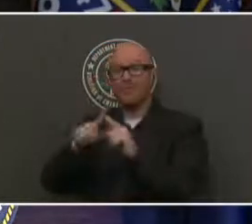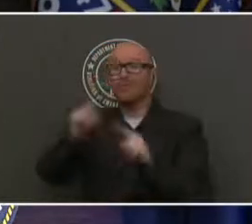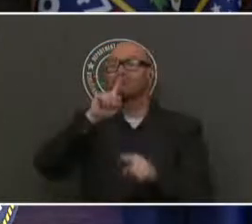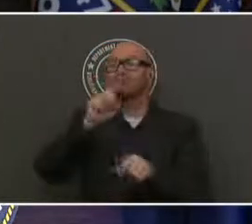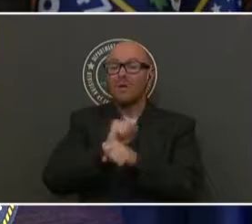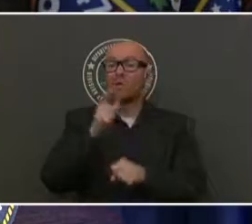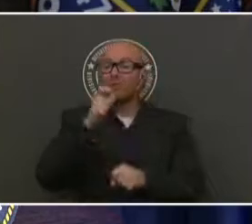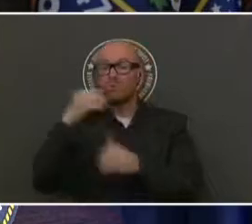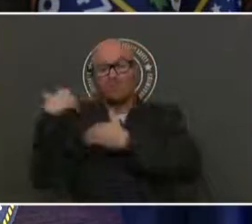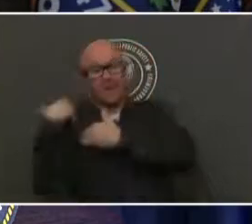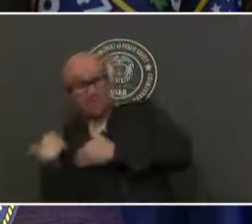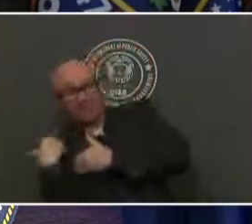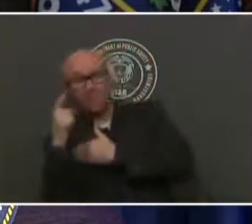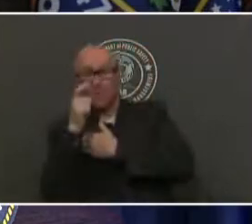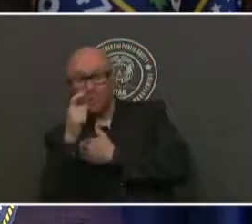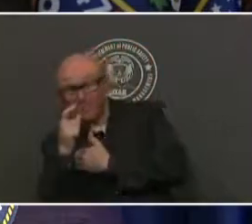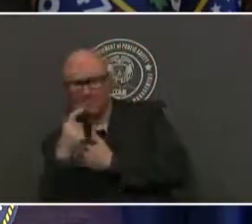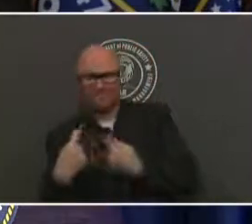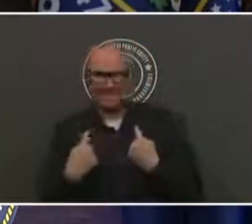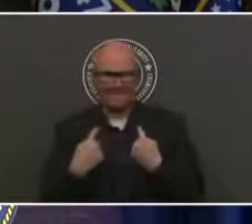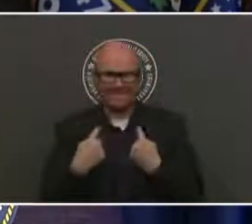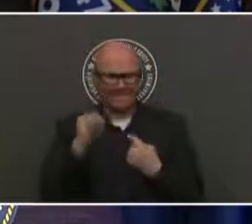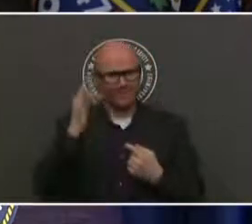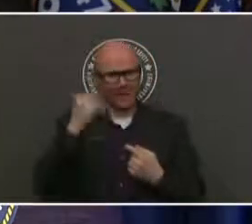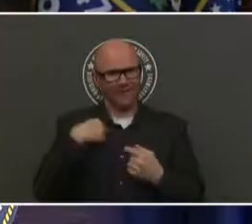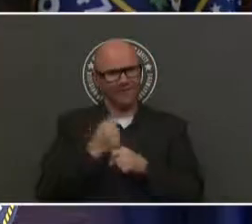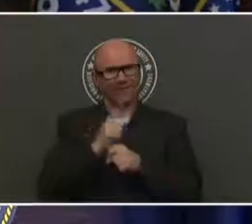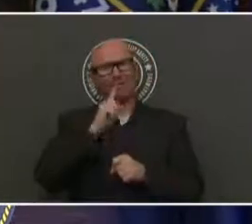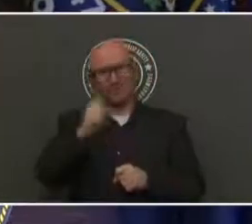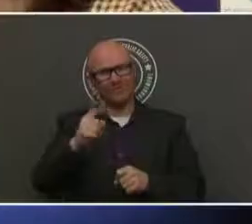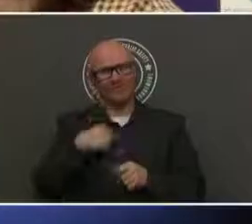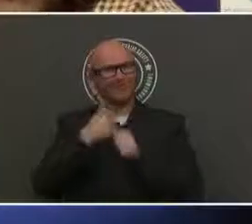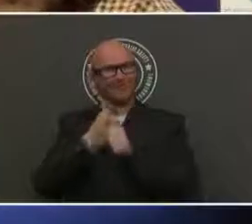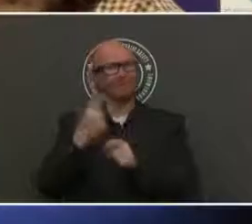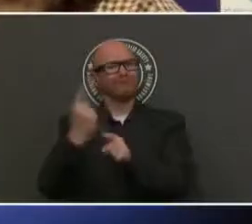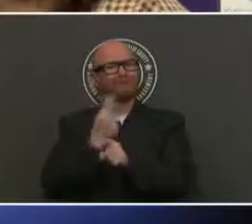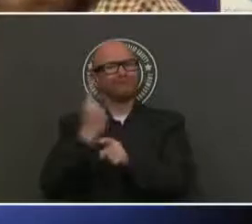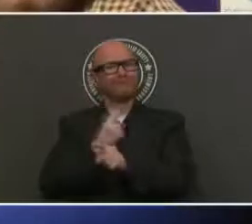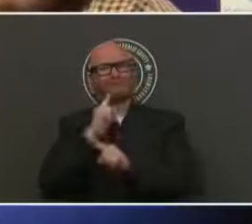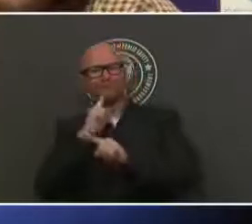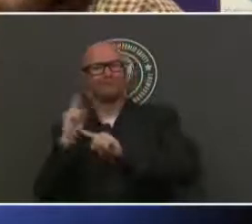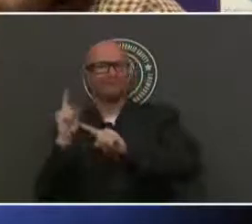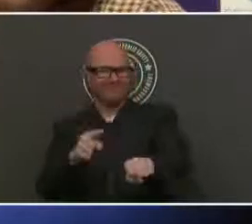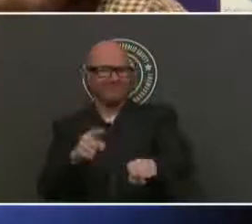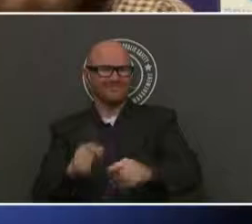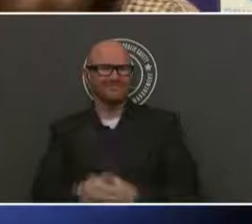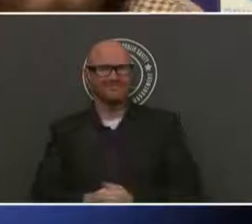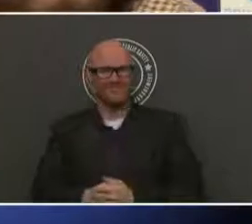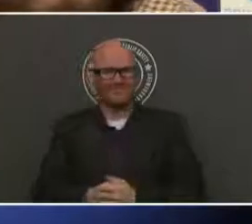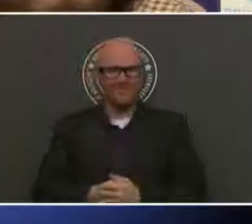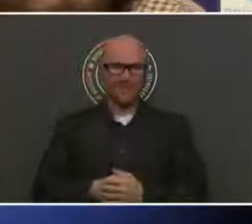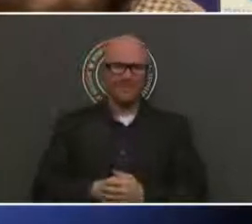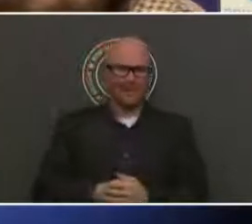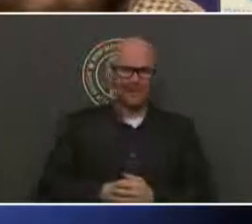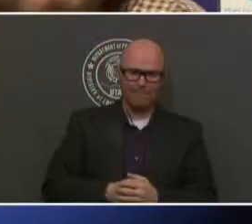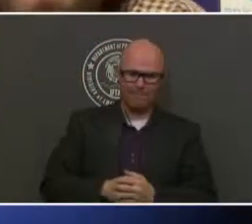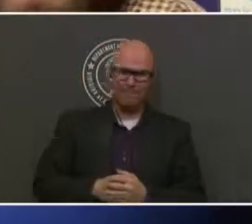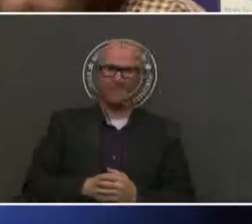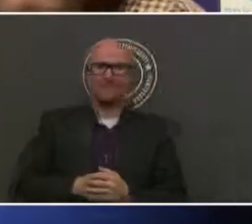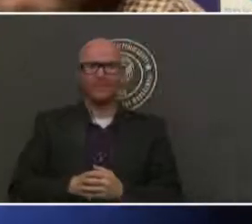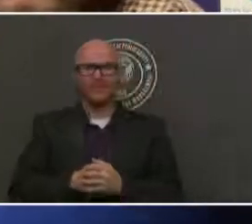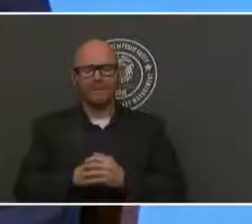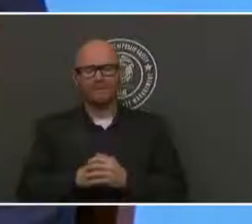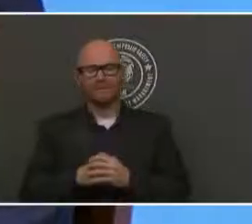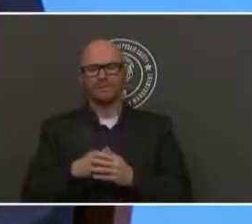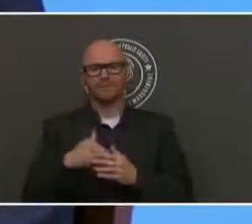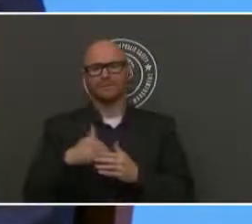legislature has defined that very clearly. Okay. I wanted to ask you about Chavez, who sought sanctuary in the Unitarian